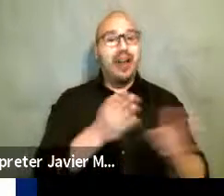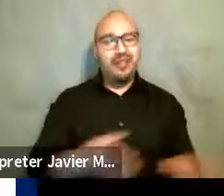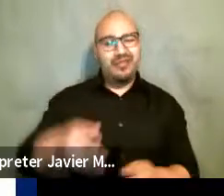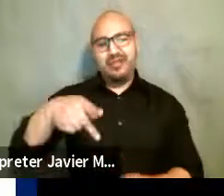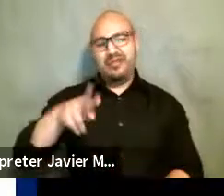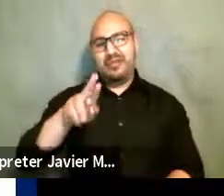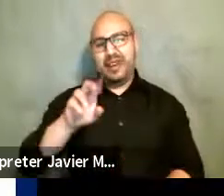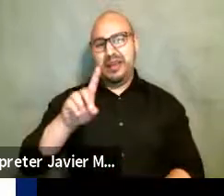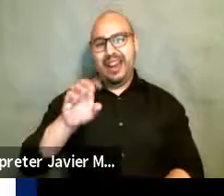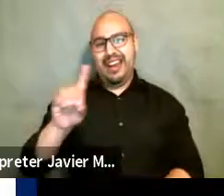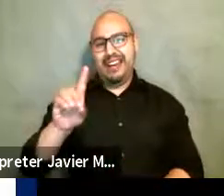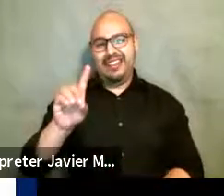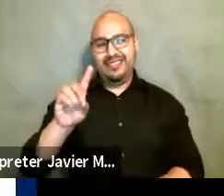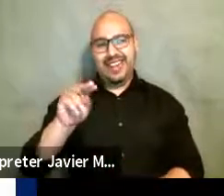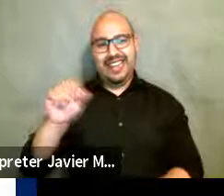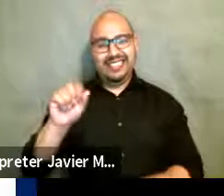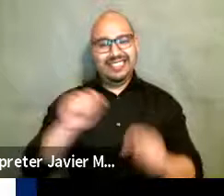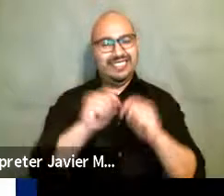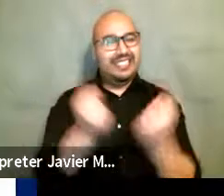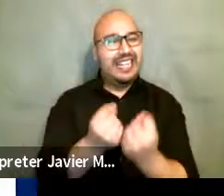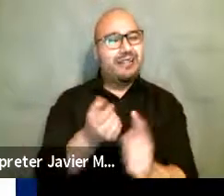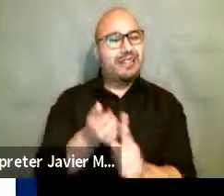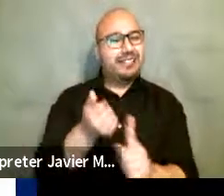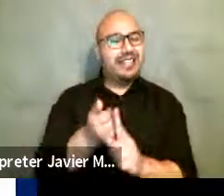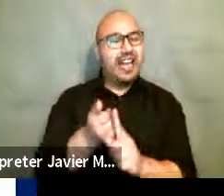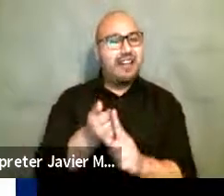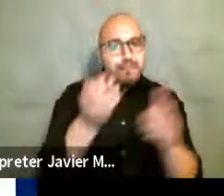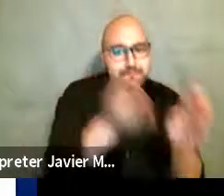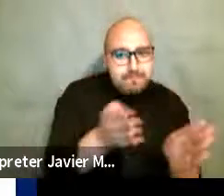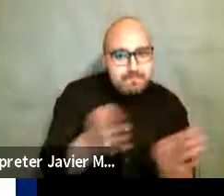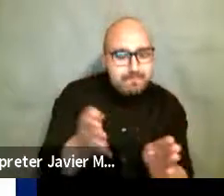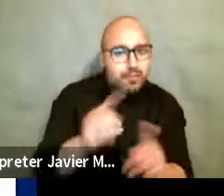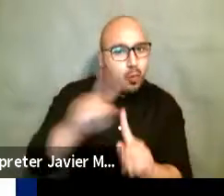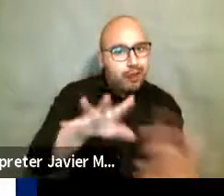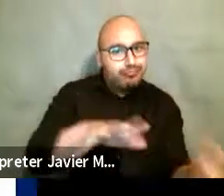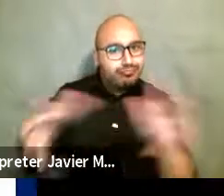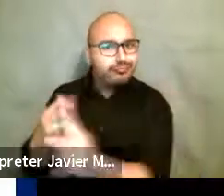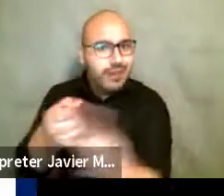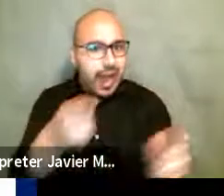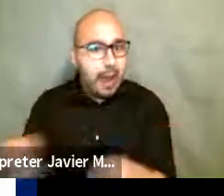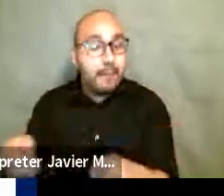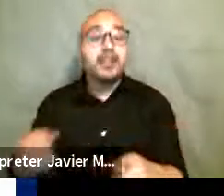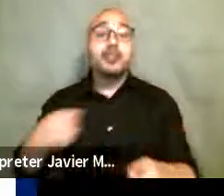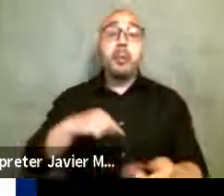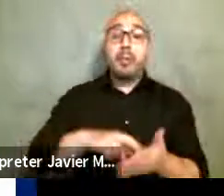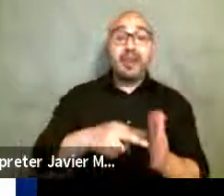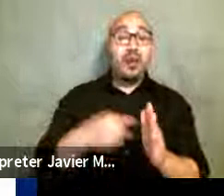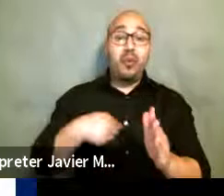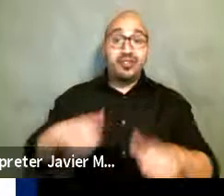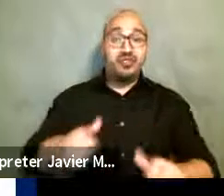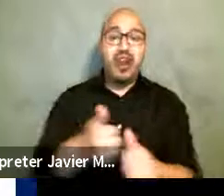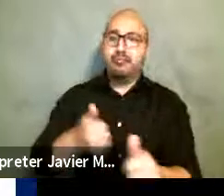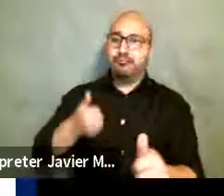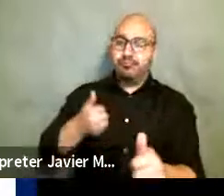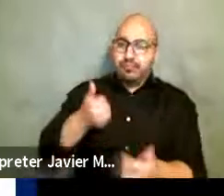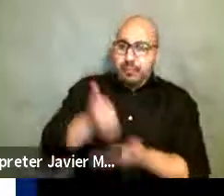which is that disaster preparedness presenter. So while we respond to disasters, we're also trying to help prevent them by teaching